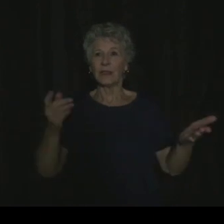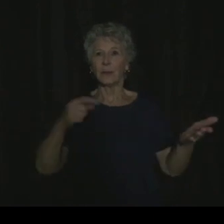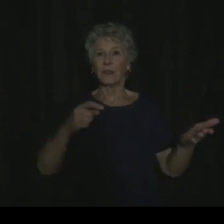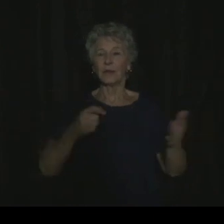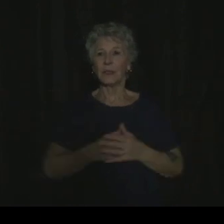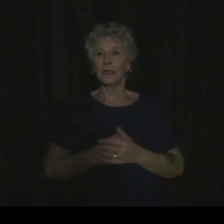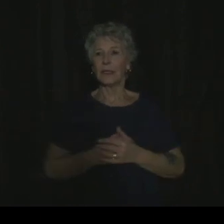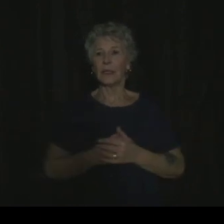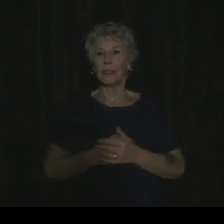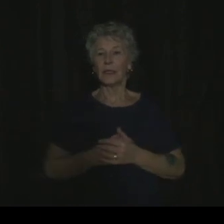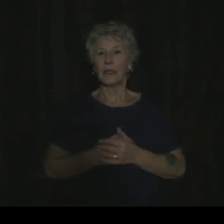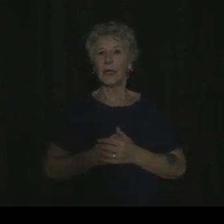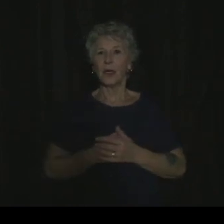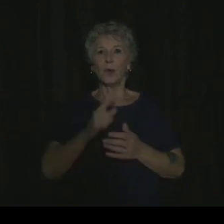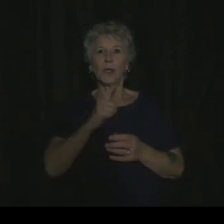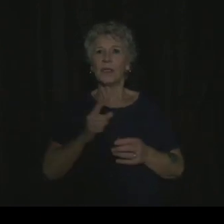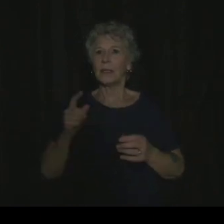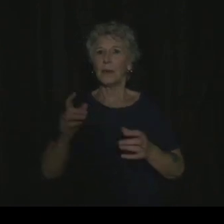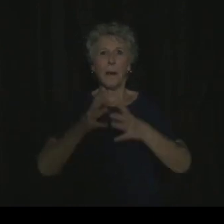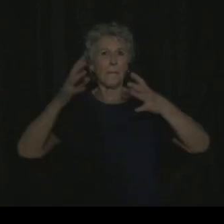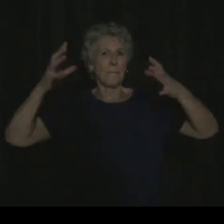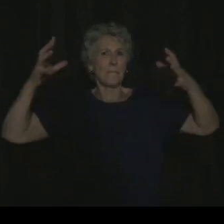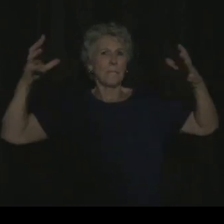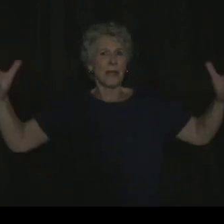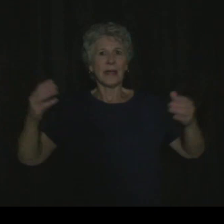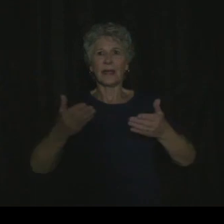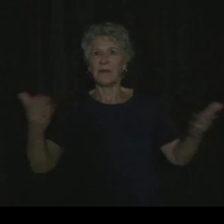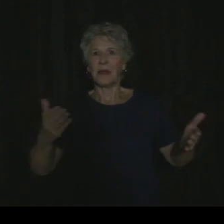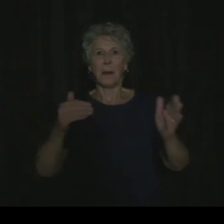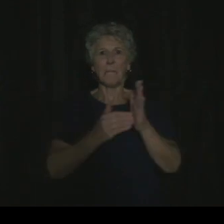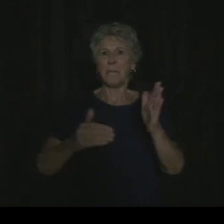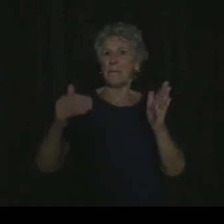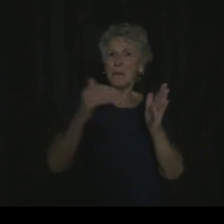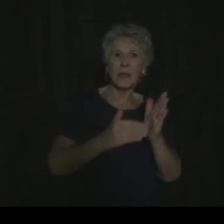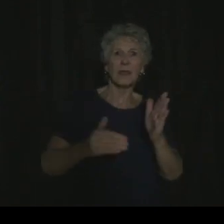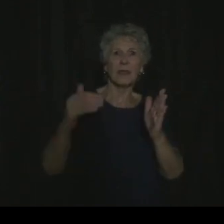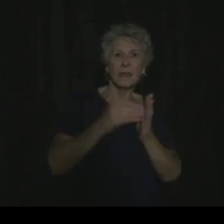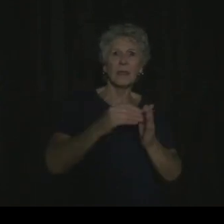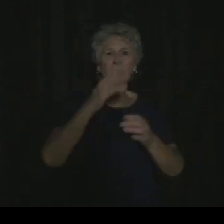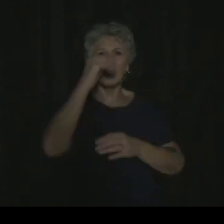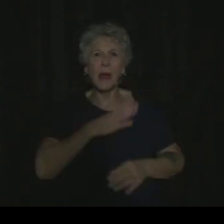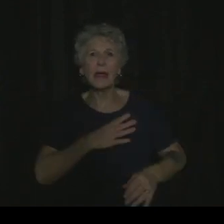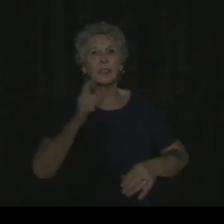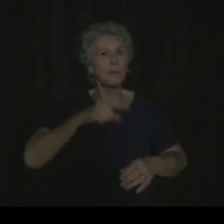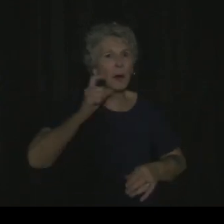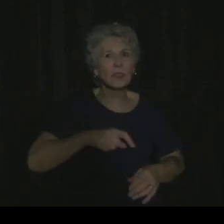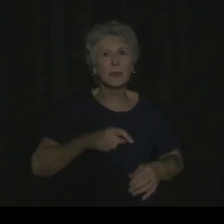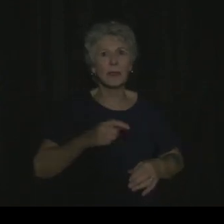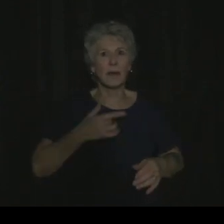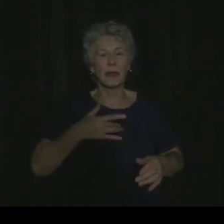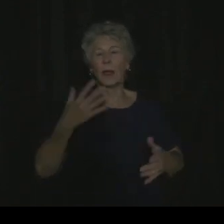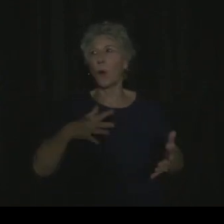all-encompassing, real, really big event where there was like a million men thereabouts. And it felt like